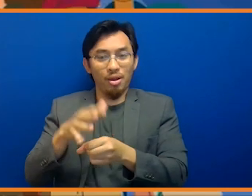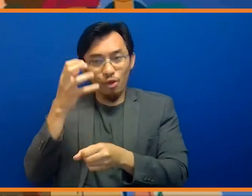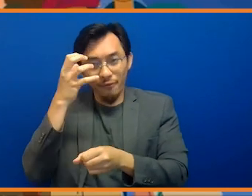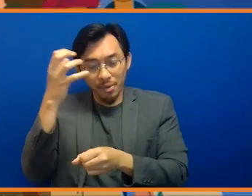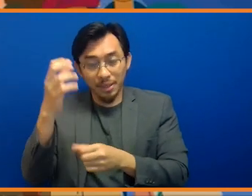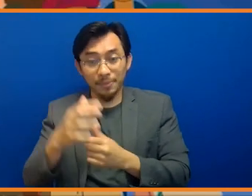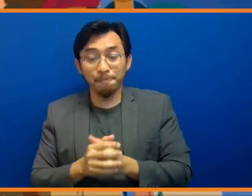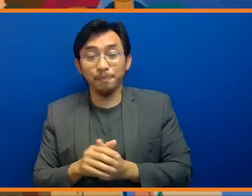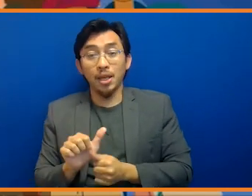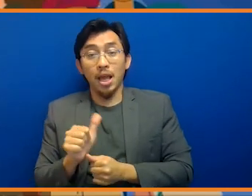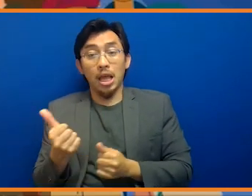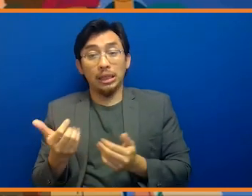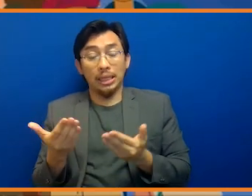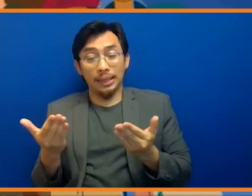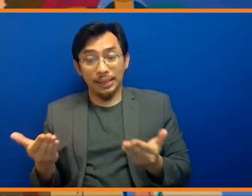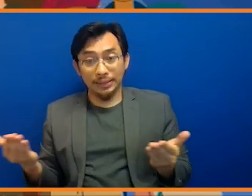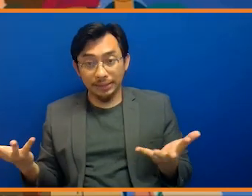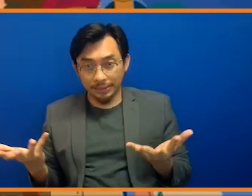another thing is,